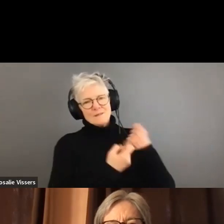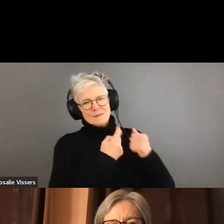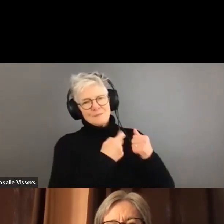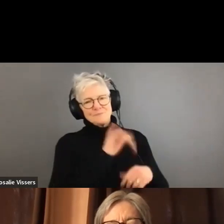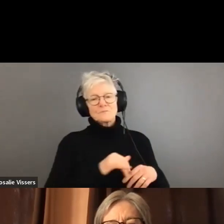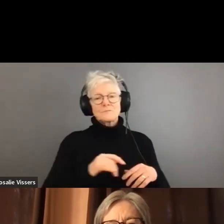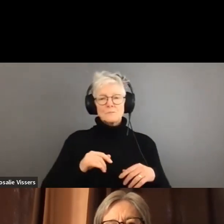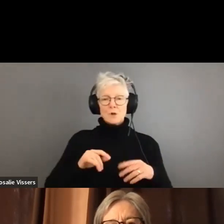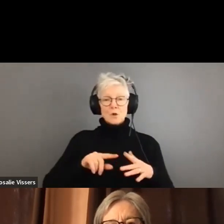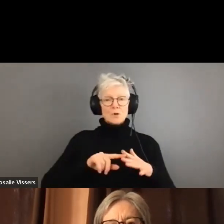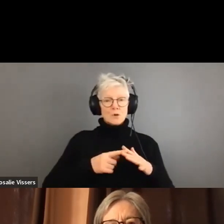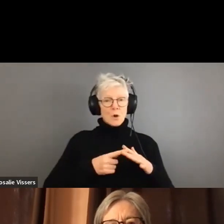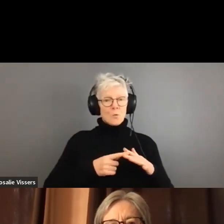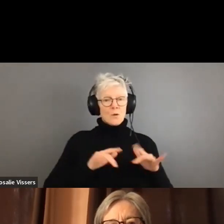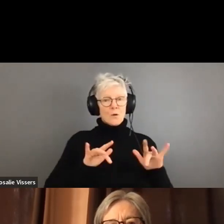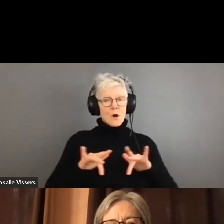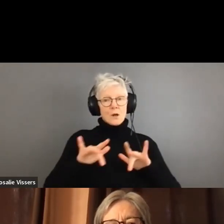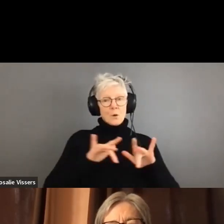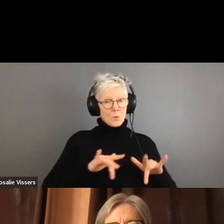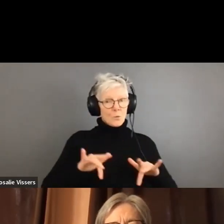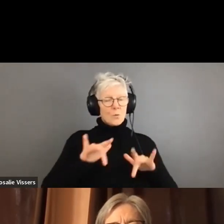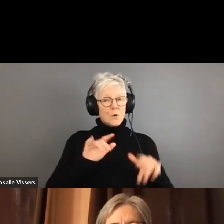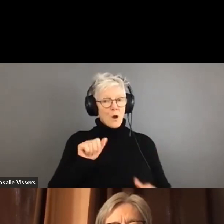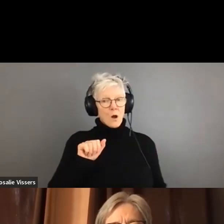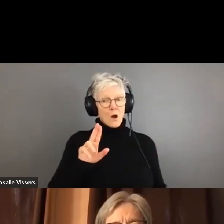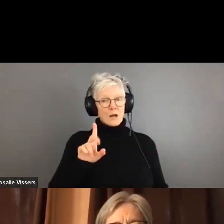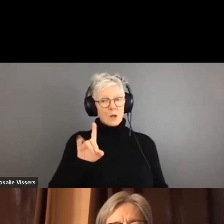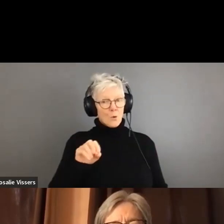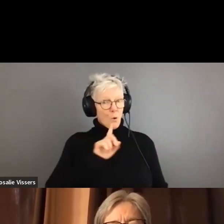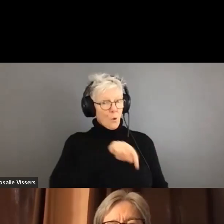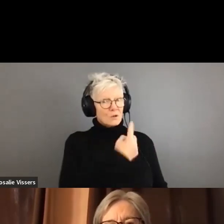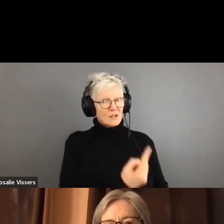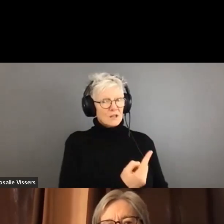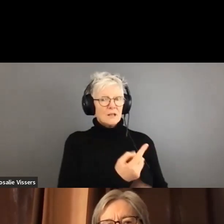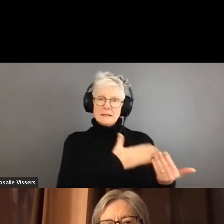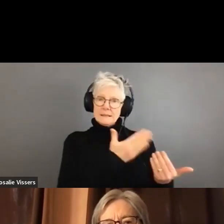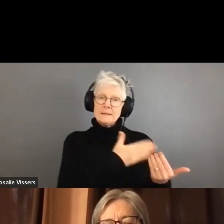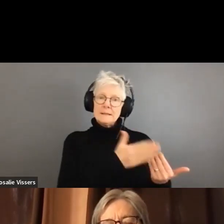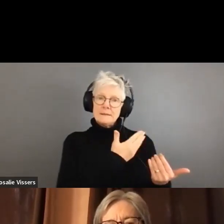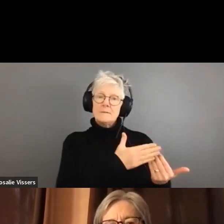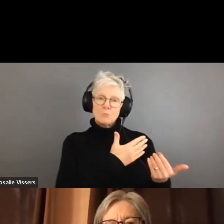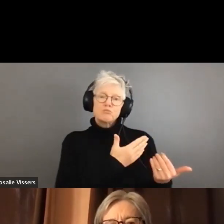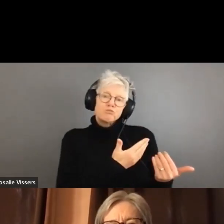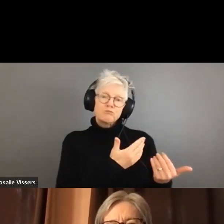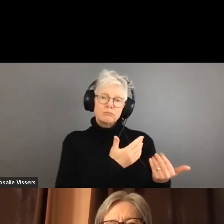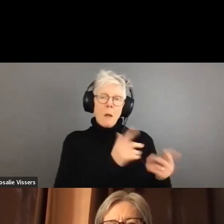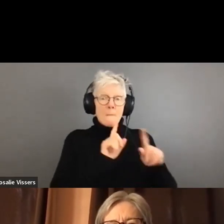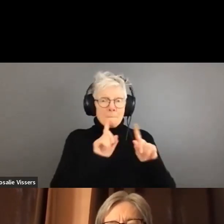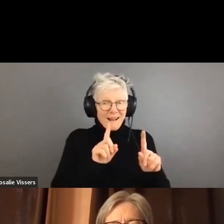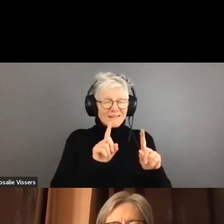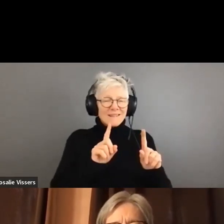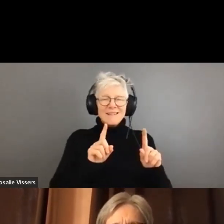an audio podcast, but we are so in a video culture these days.